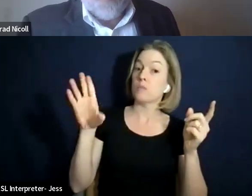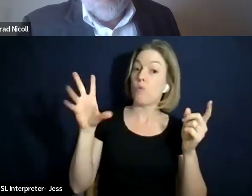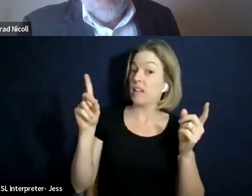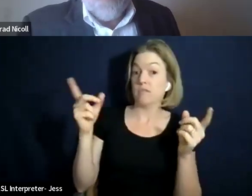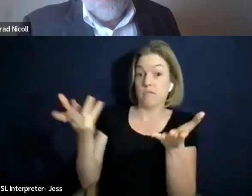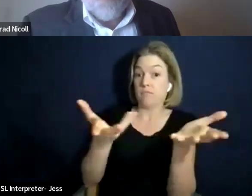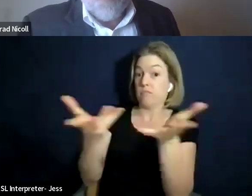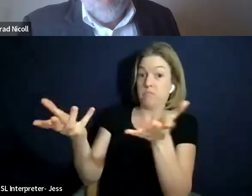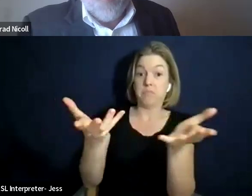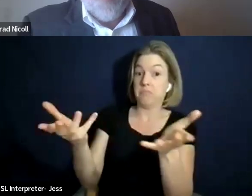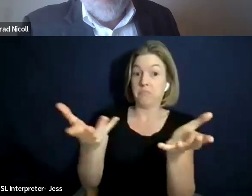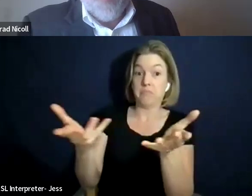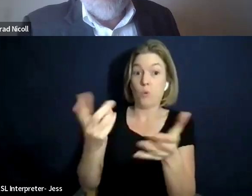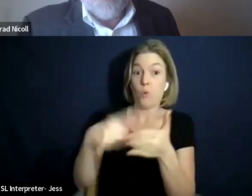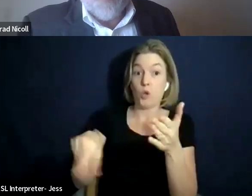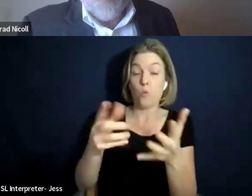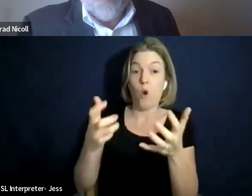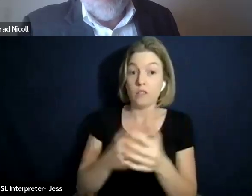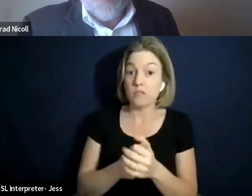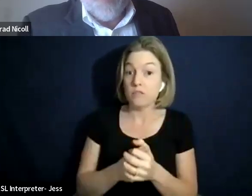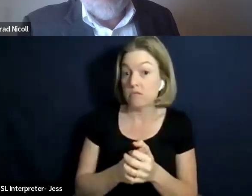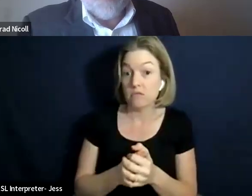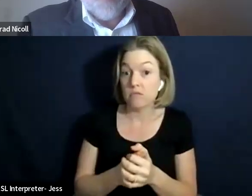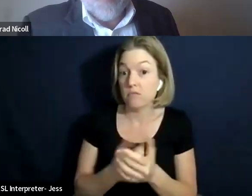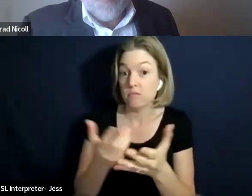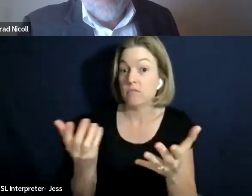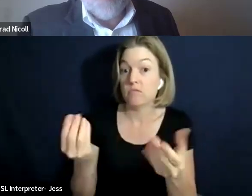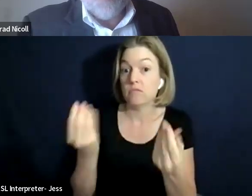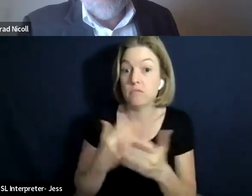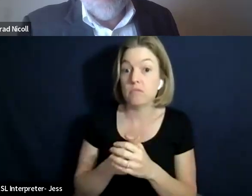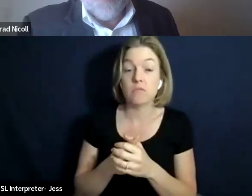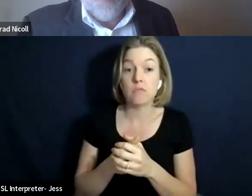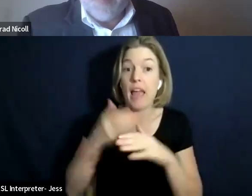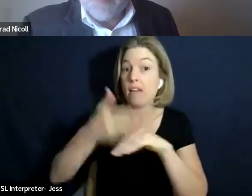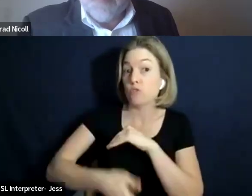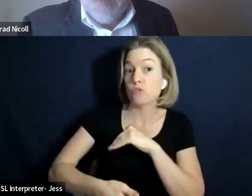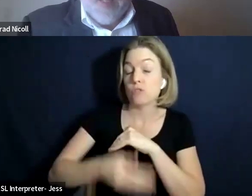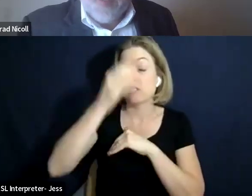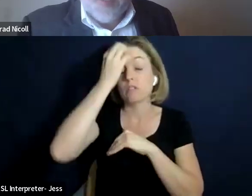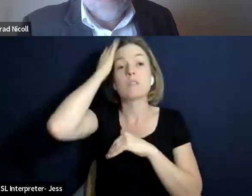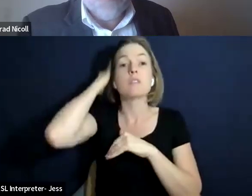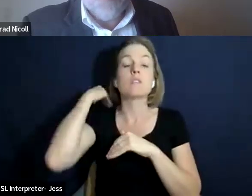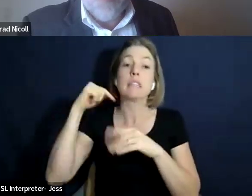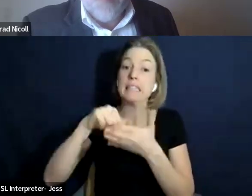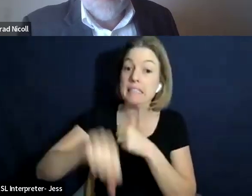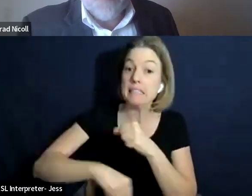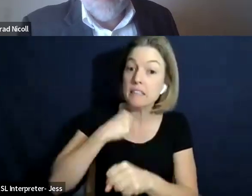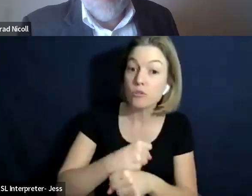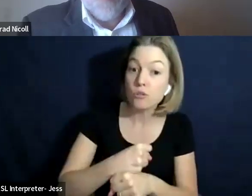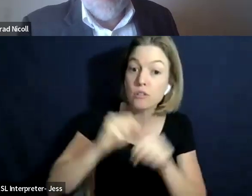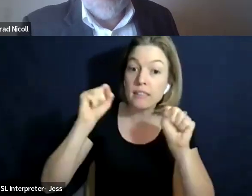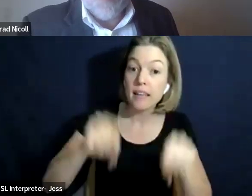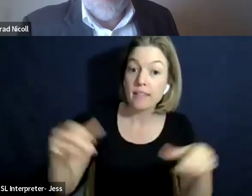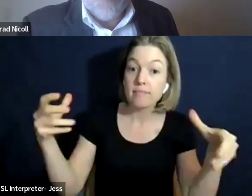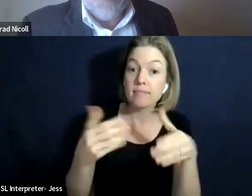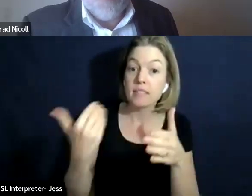folks want on that cadence. We could come back we could come back again this year if you'd like. I mean,